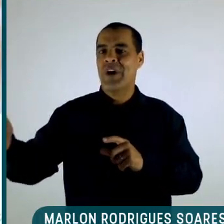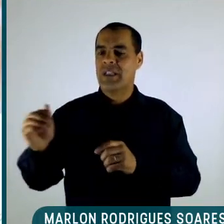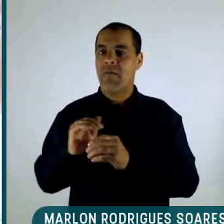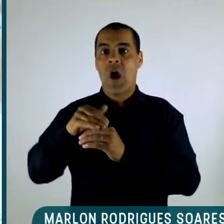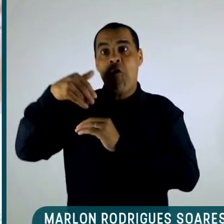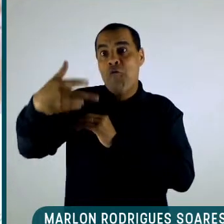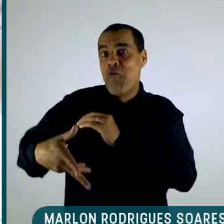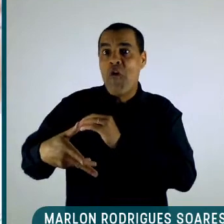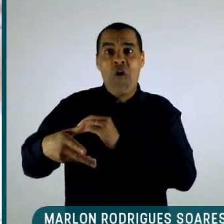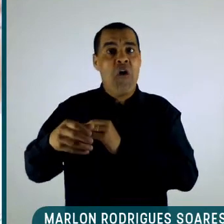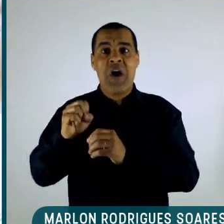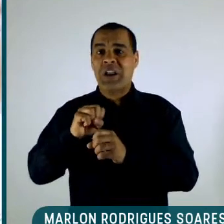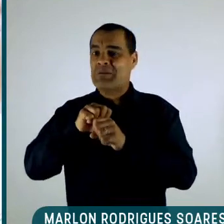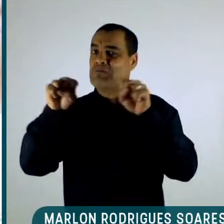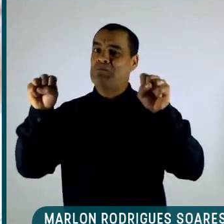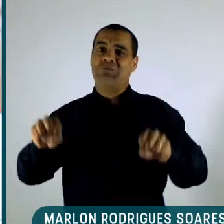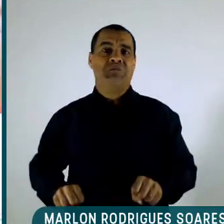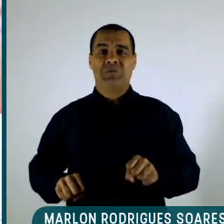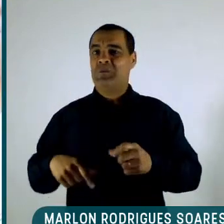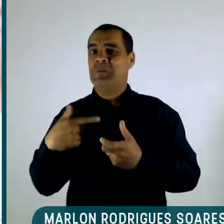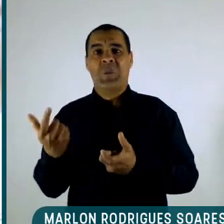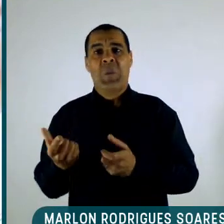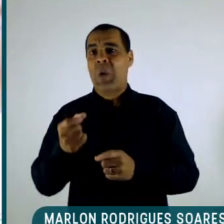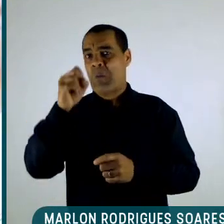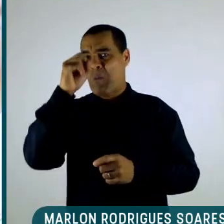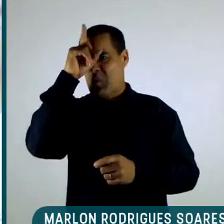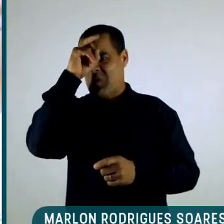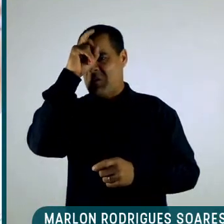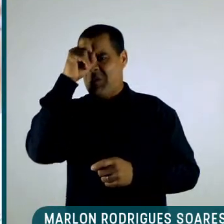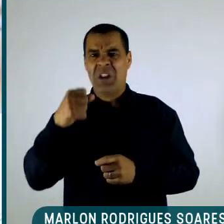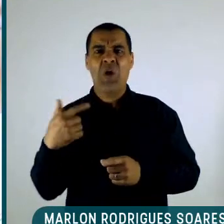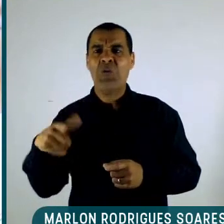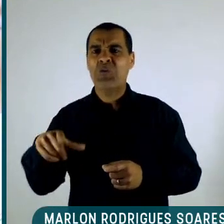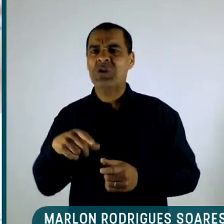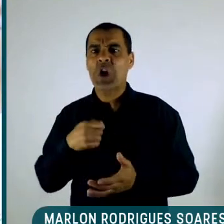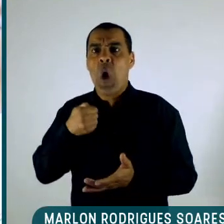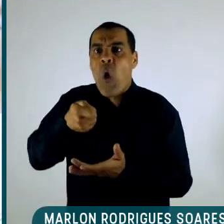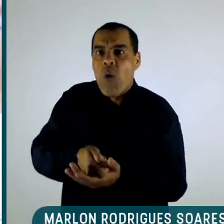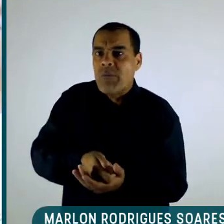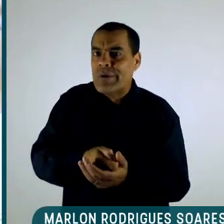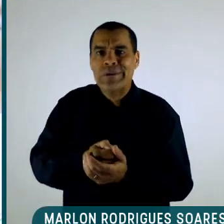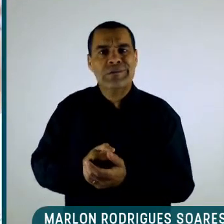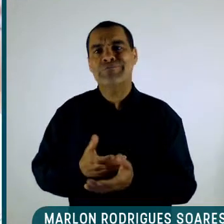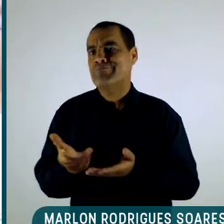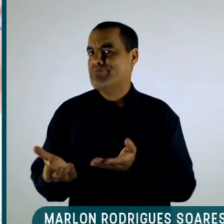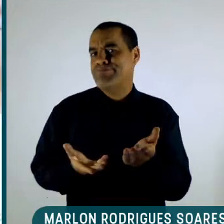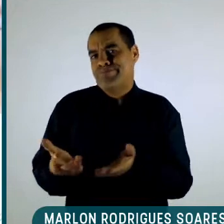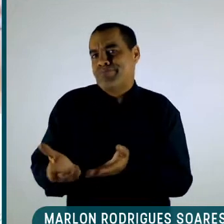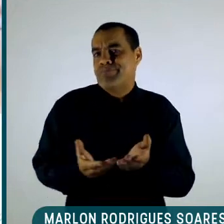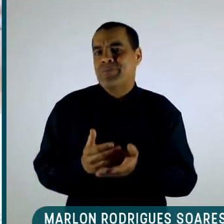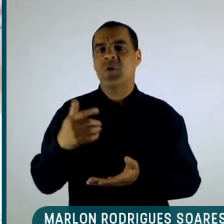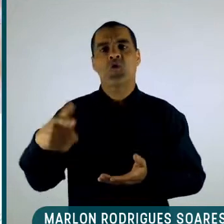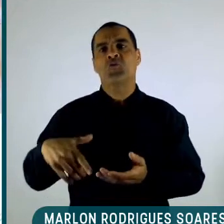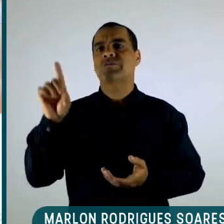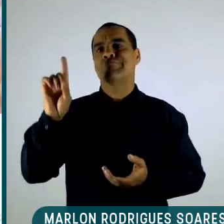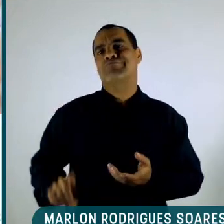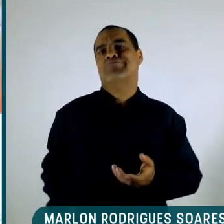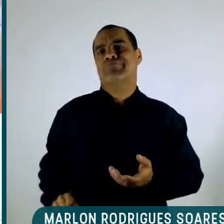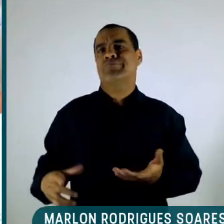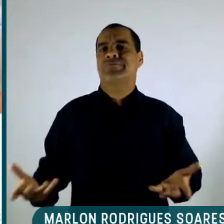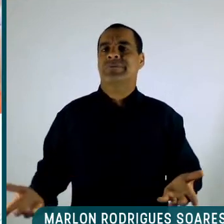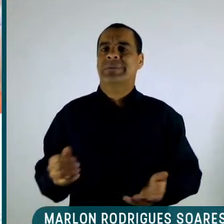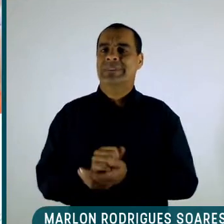housewives, people that worked at home, they were completely excluded from this system, the